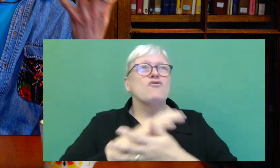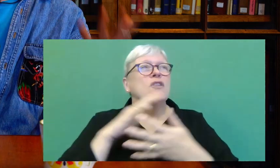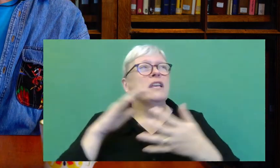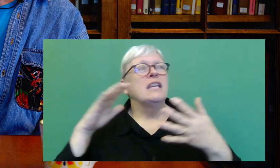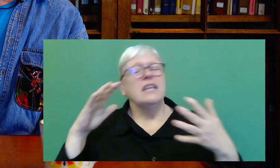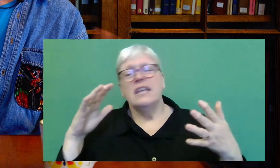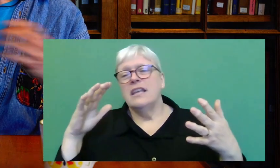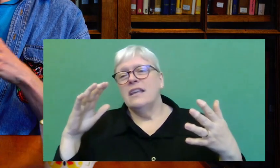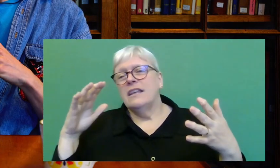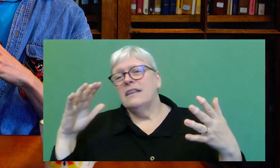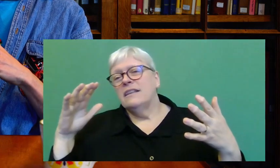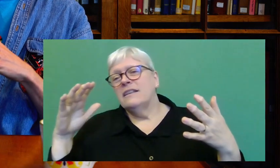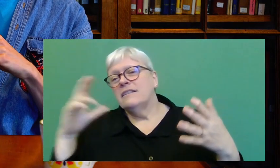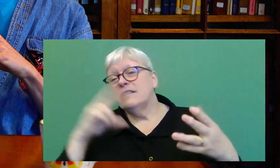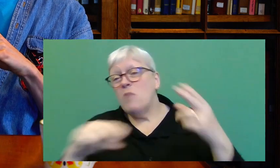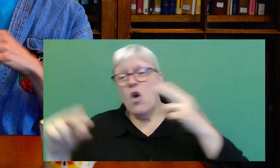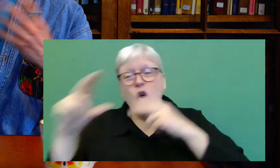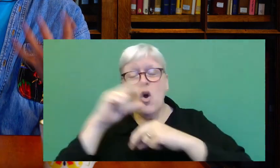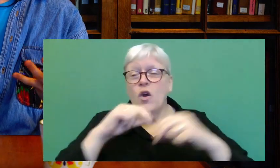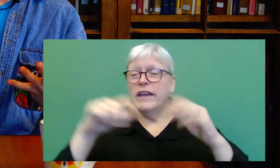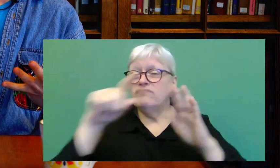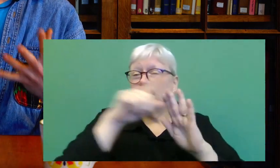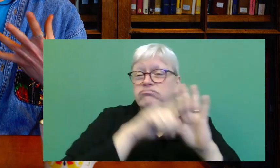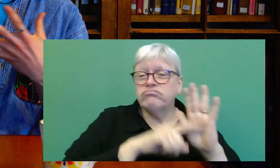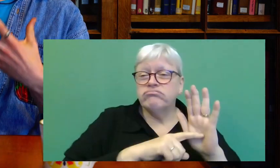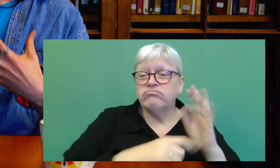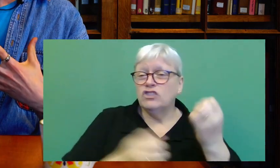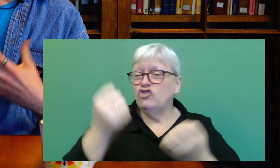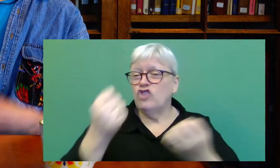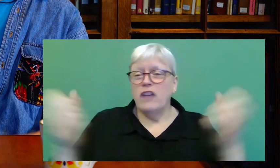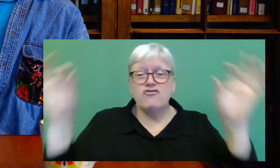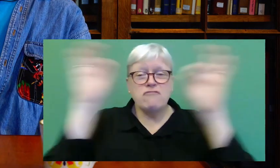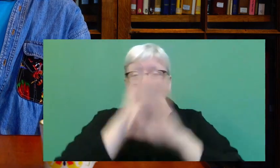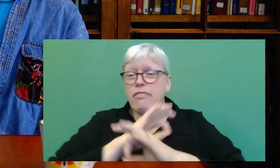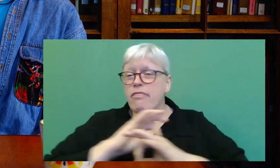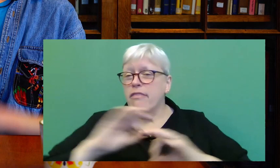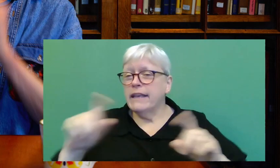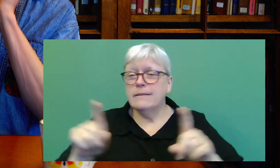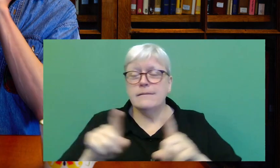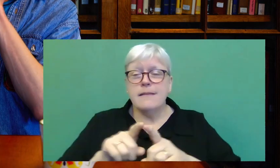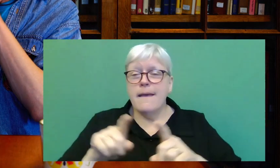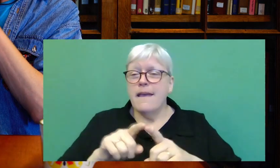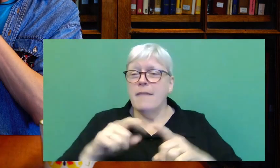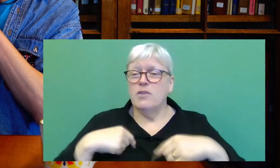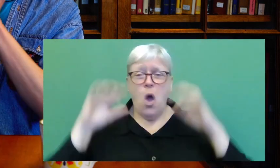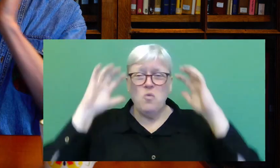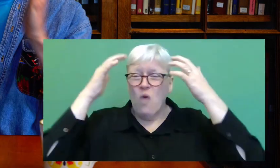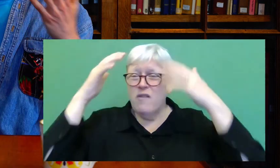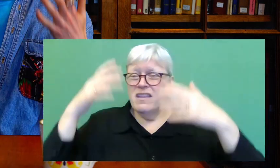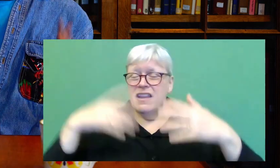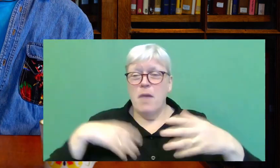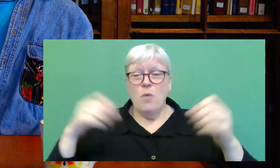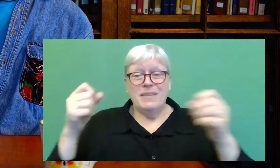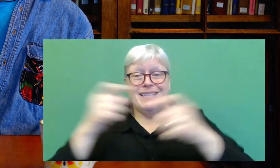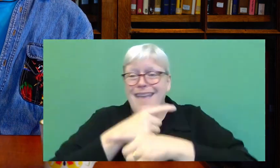weren't judged by your peers to the same extent. You weren't worried about tripping up, about your own words, you being used against you. All